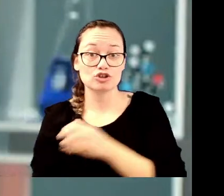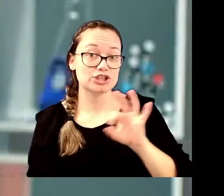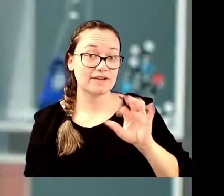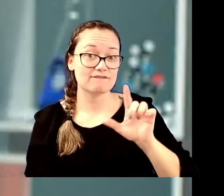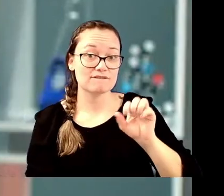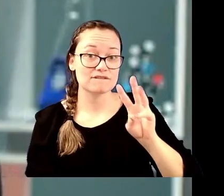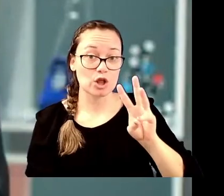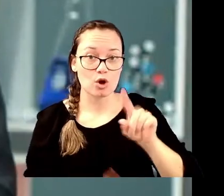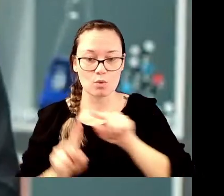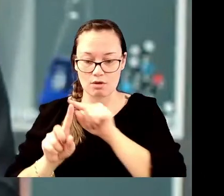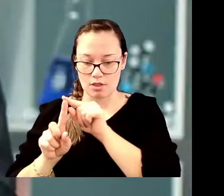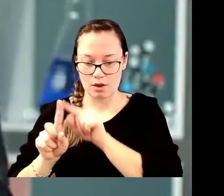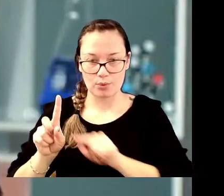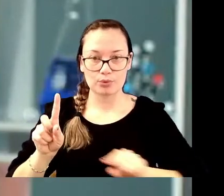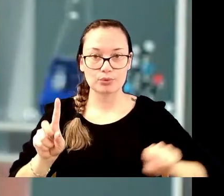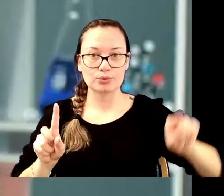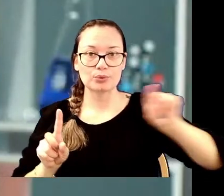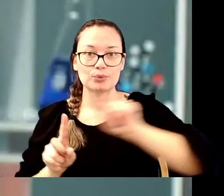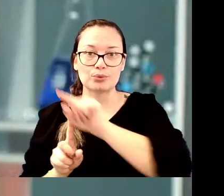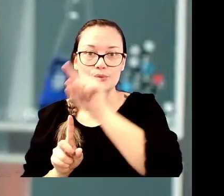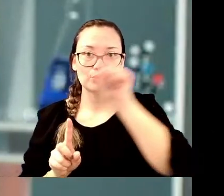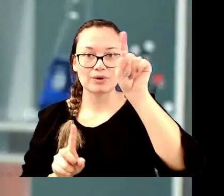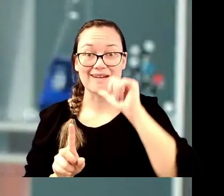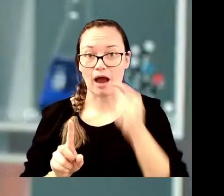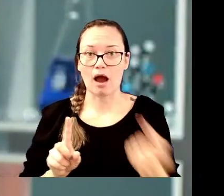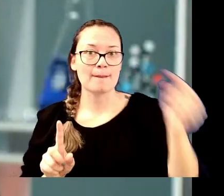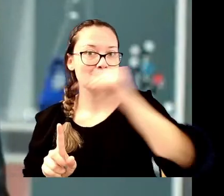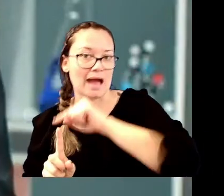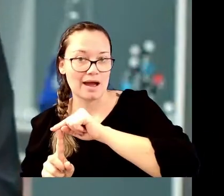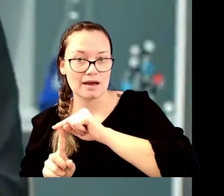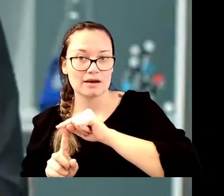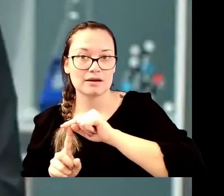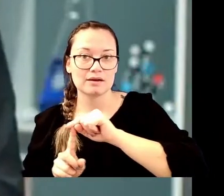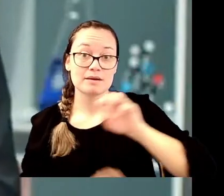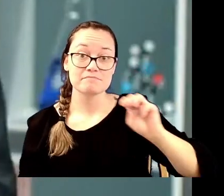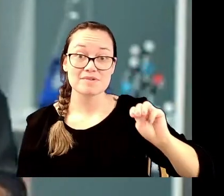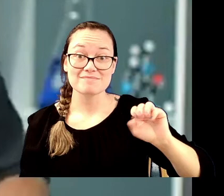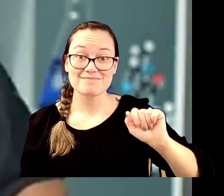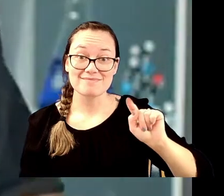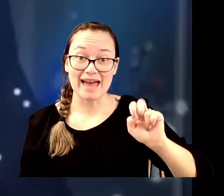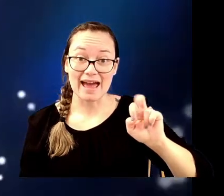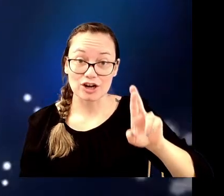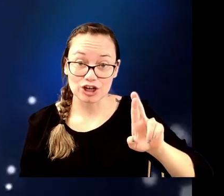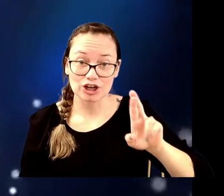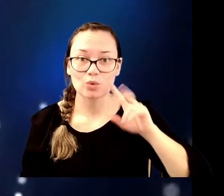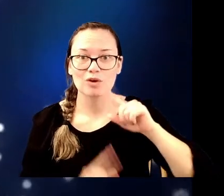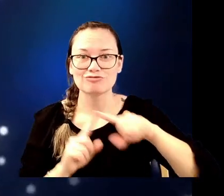one direction, whereas by comparison, matter is going to be constantly recycled.